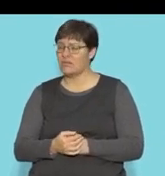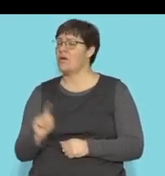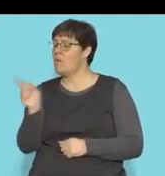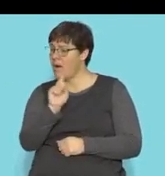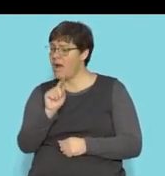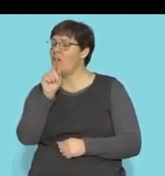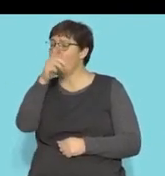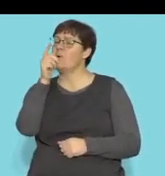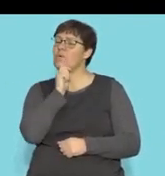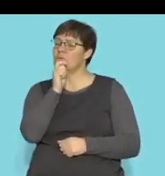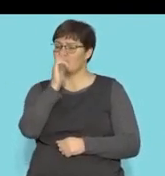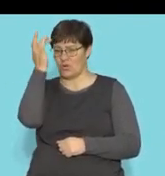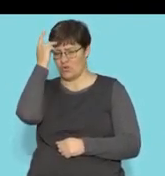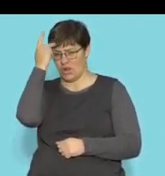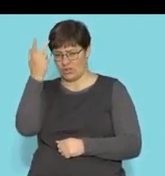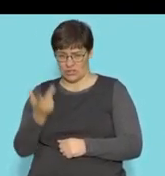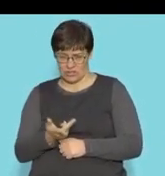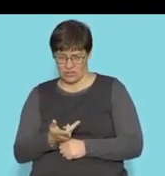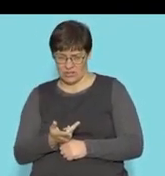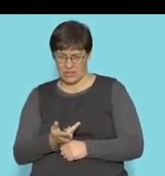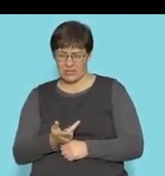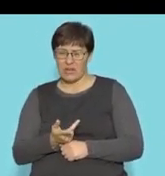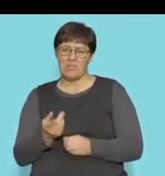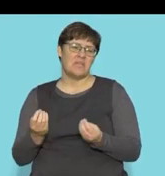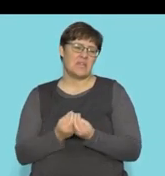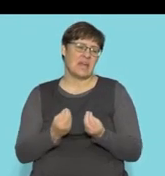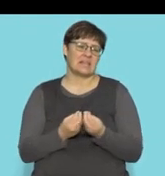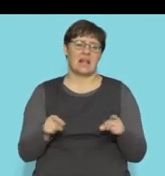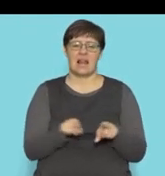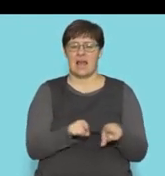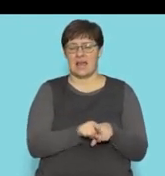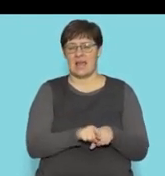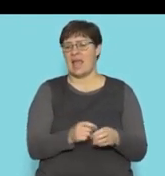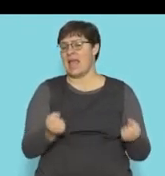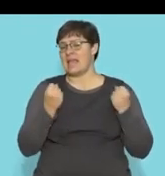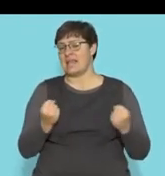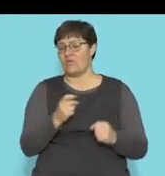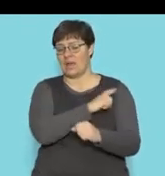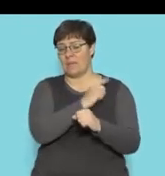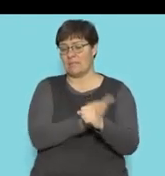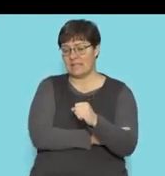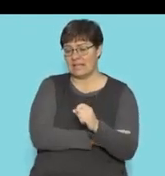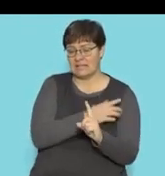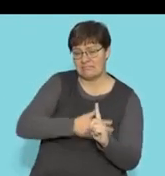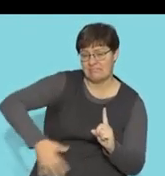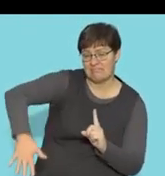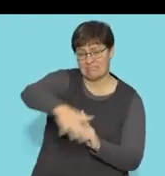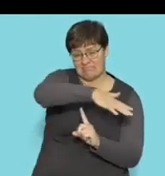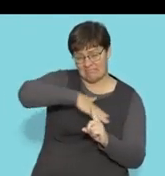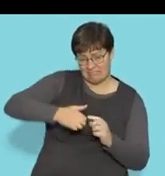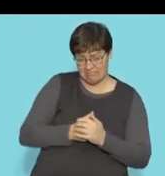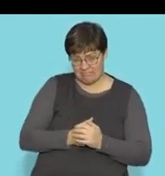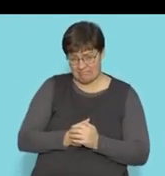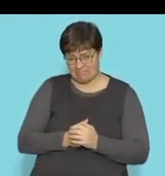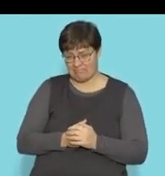your knowledge to talk about things like the carrying capacity of the land. We're